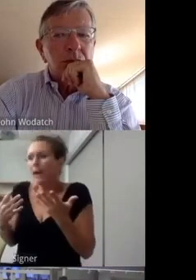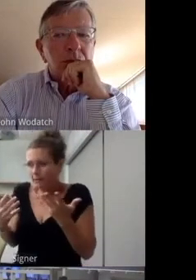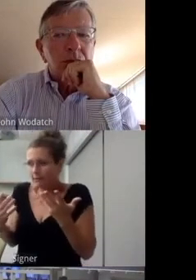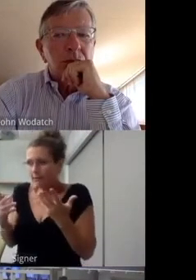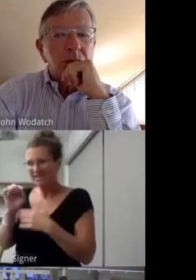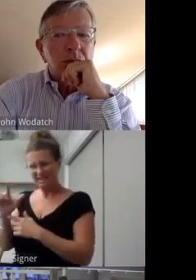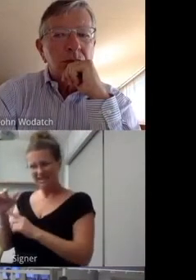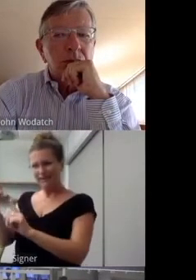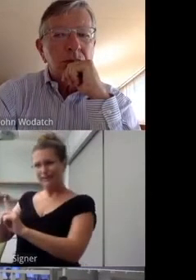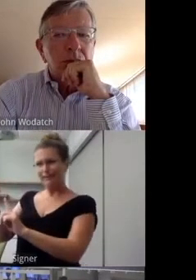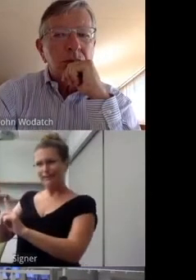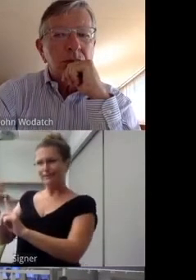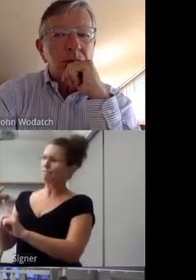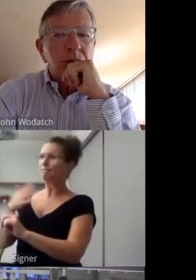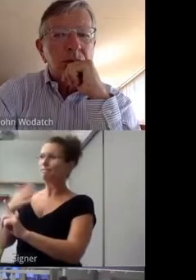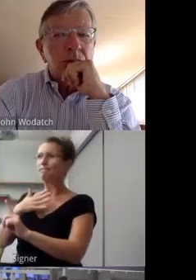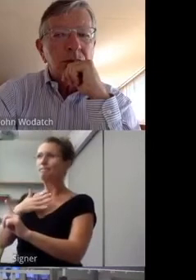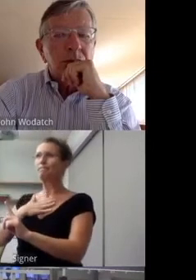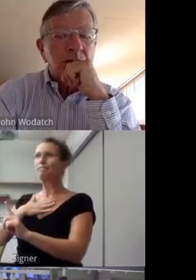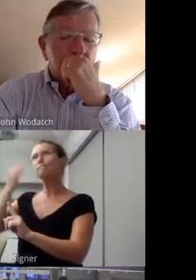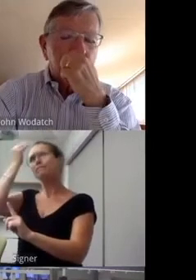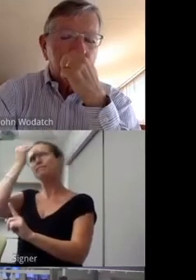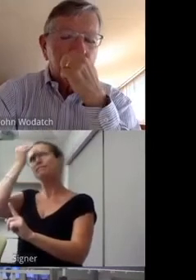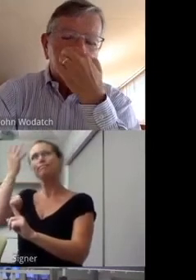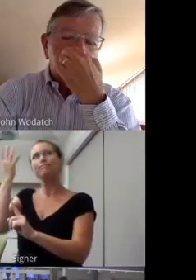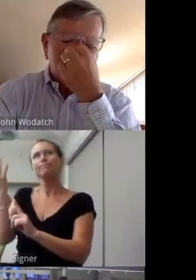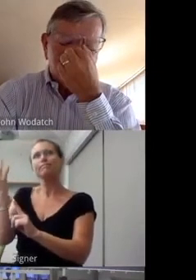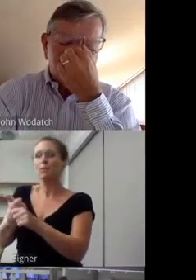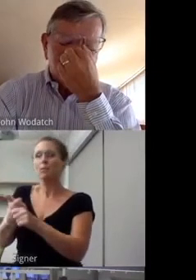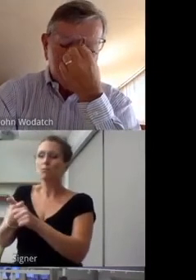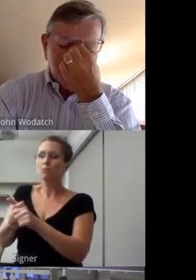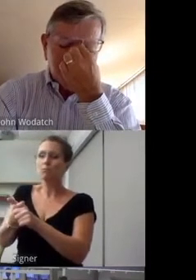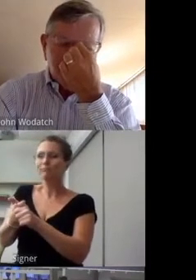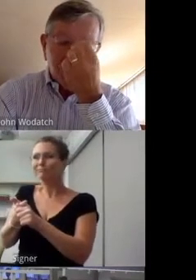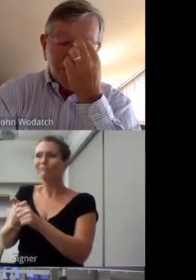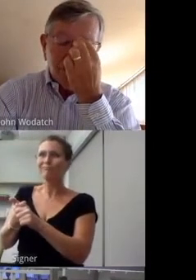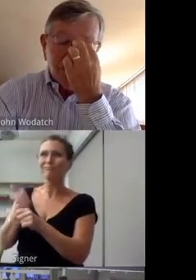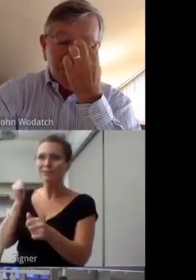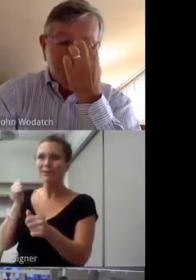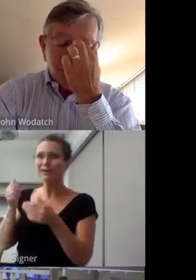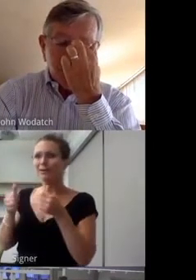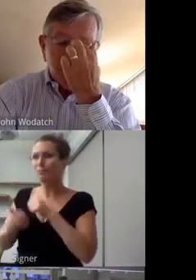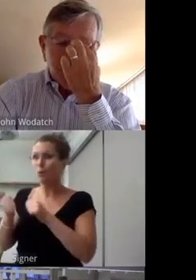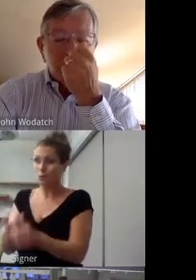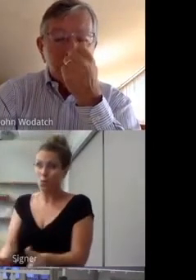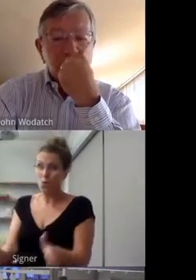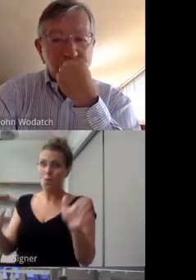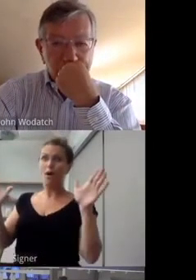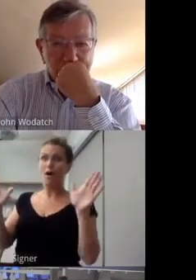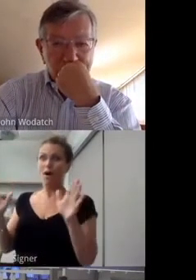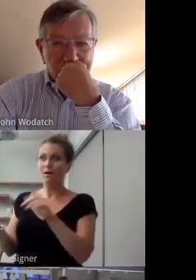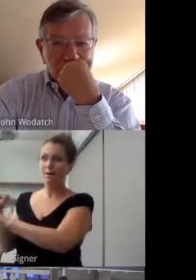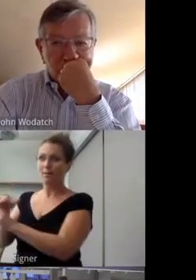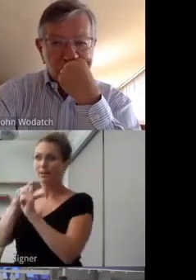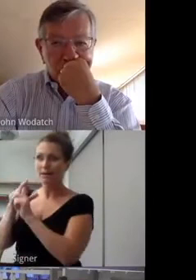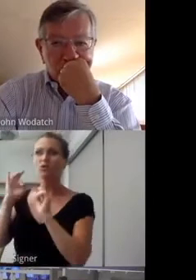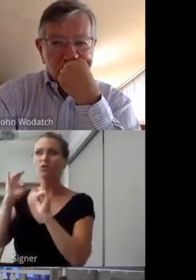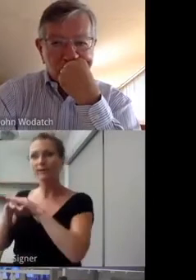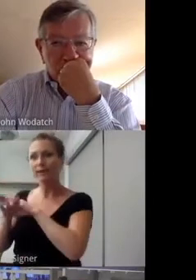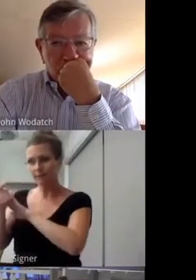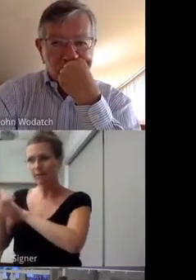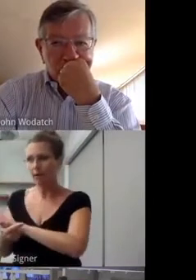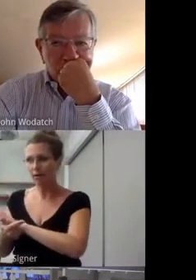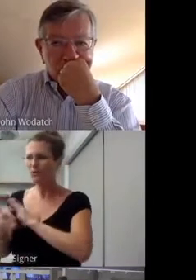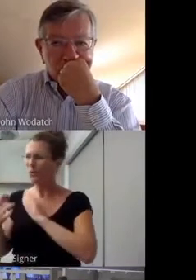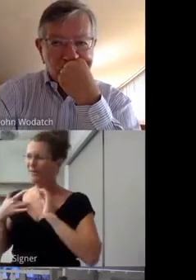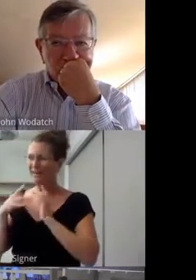mind, prevent the widest possible application of an accessibility law. They came